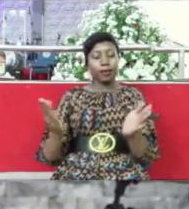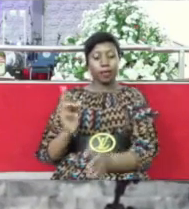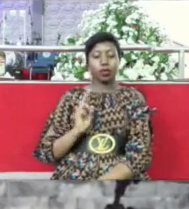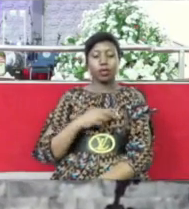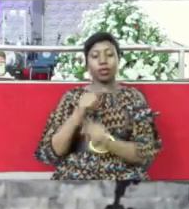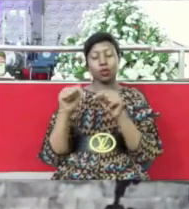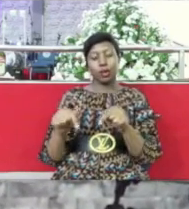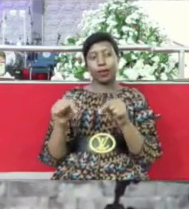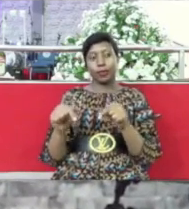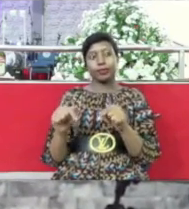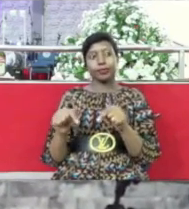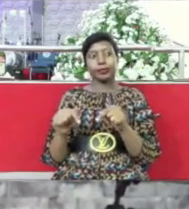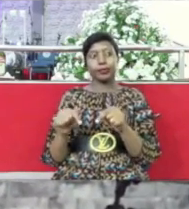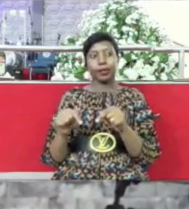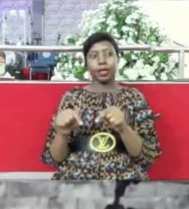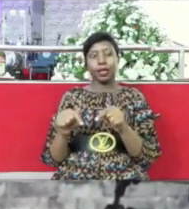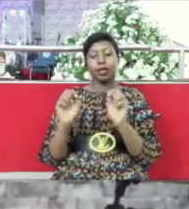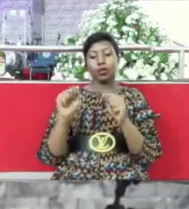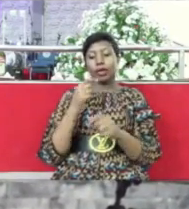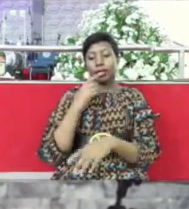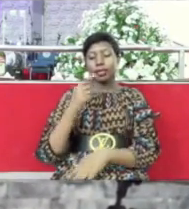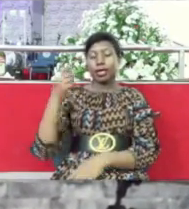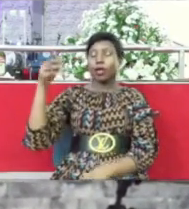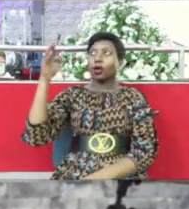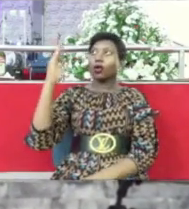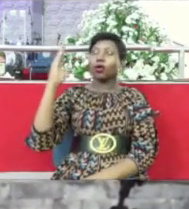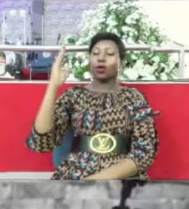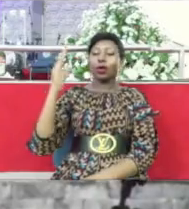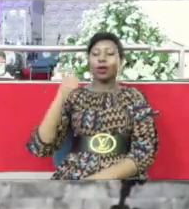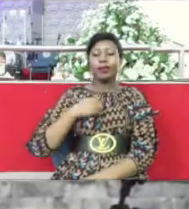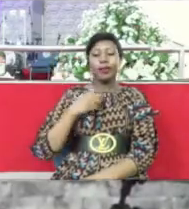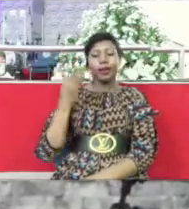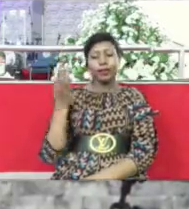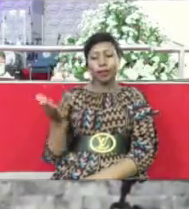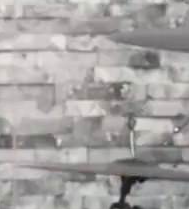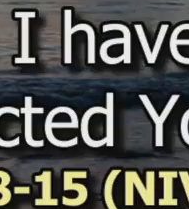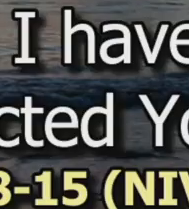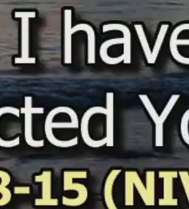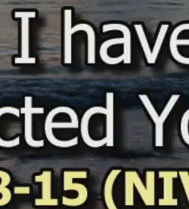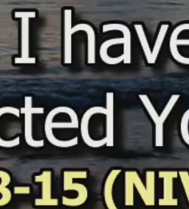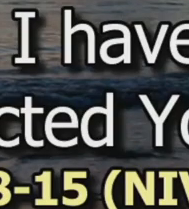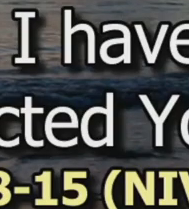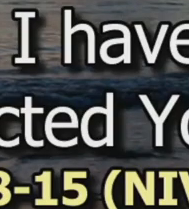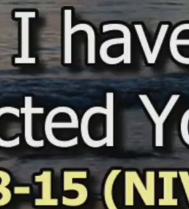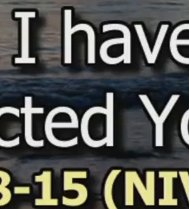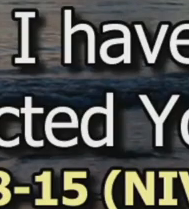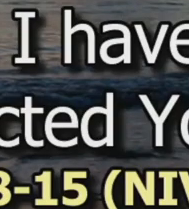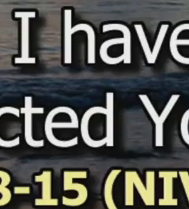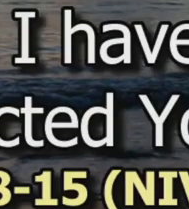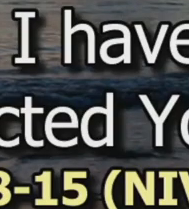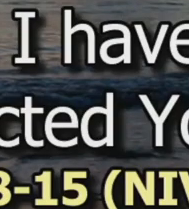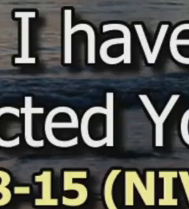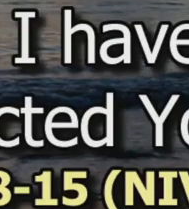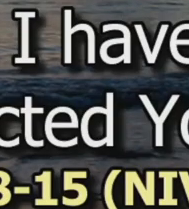Ni himizo letu kwetu. That we can tell God. Tunaweza ambia Mungu. Here I am. Miko hapa mimi. It is because of my consequences. Kwa sababu ya